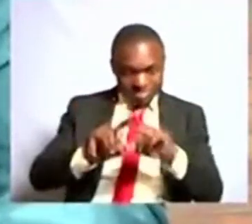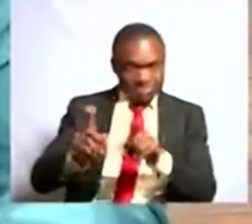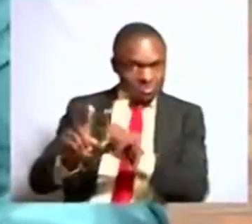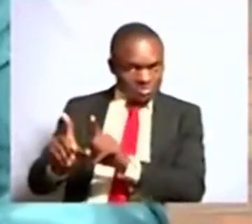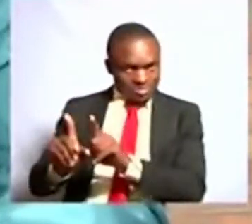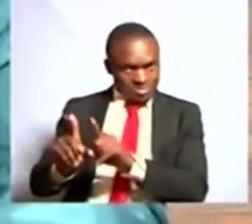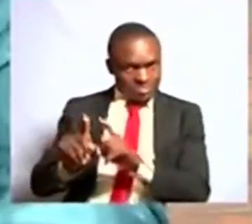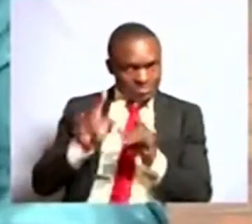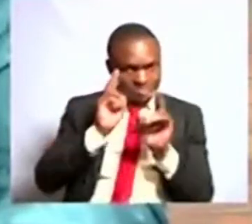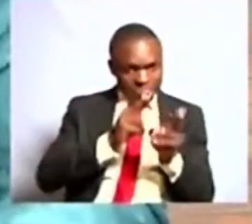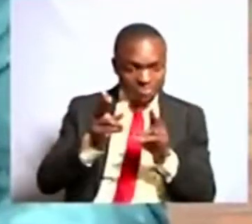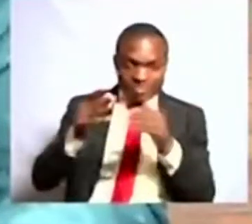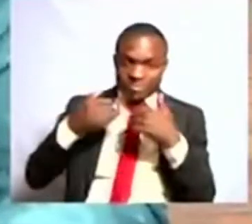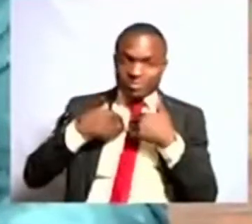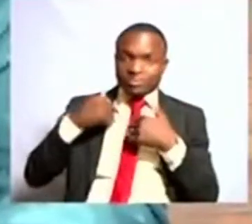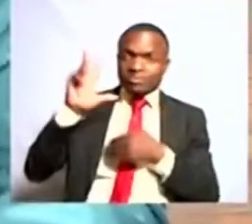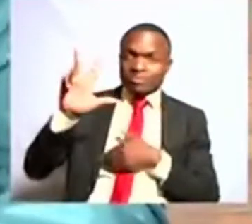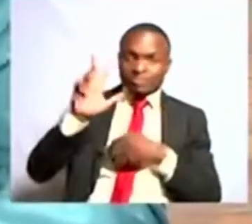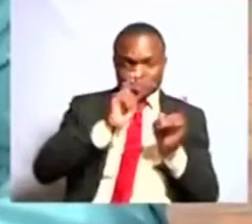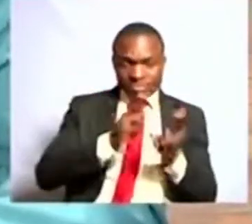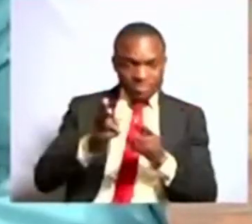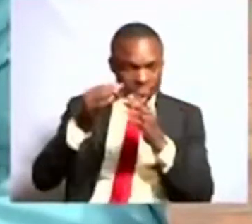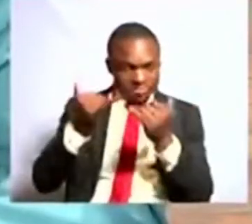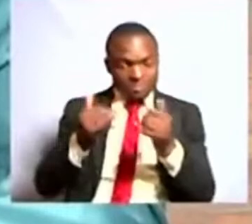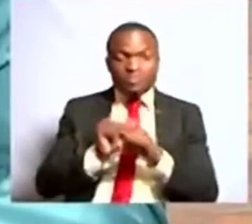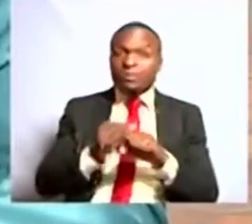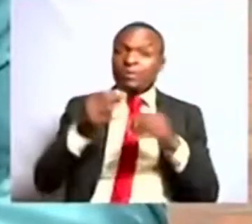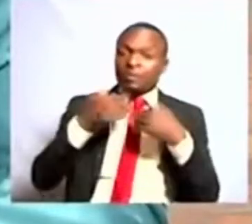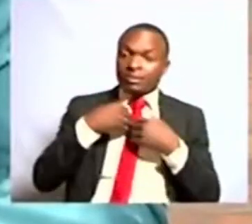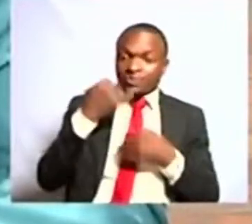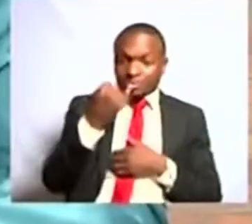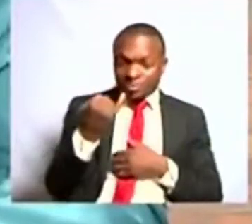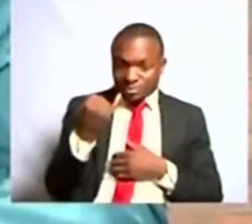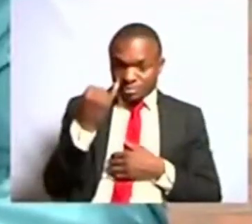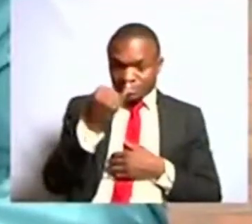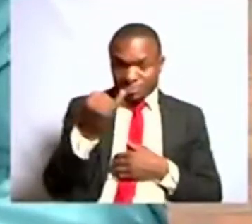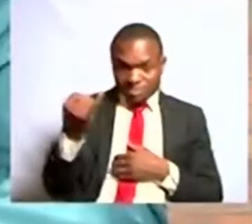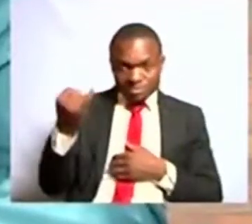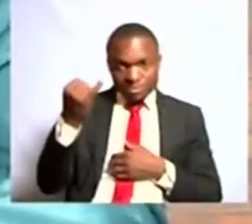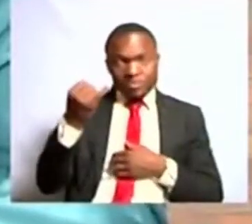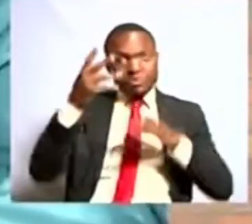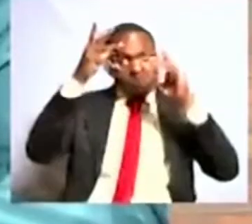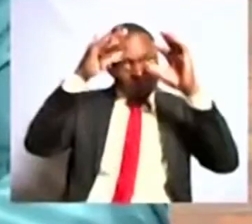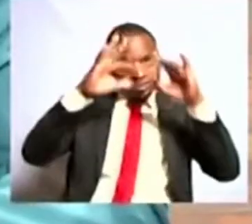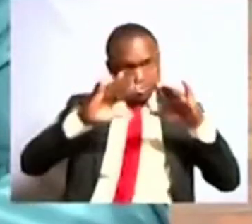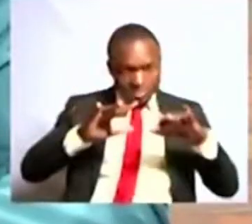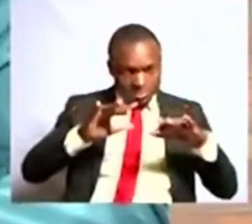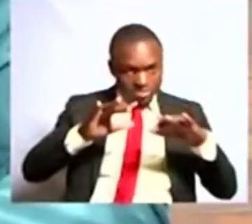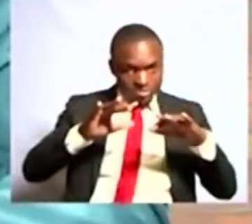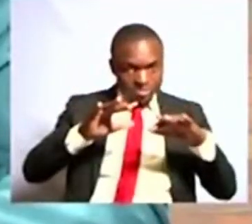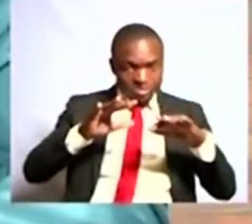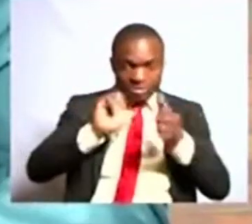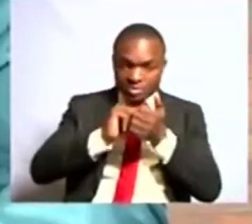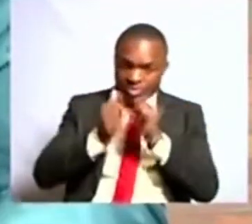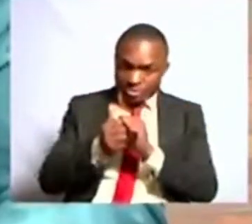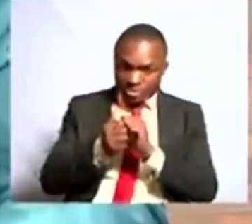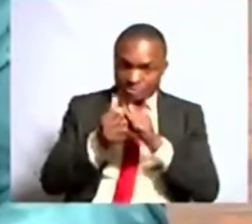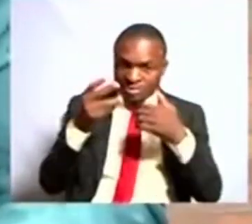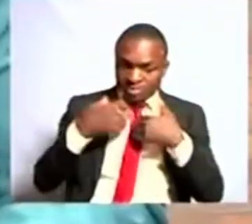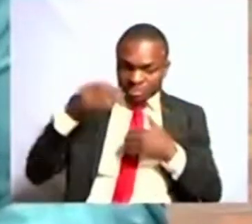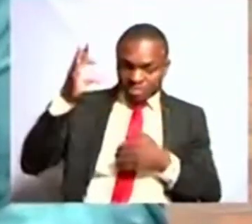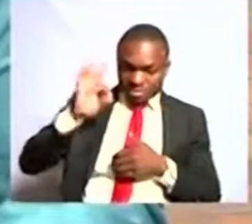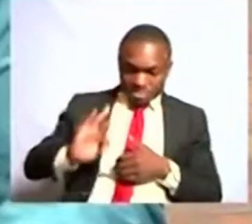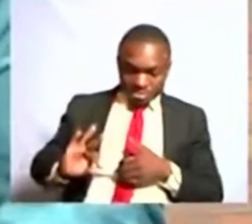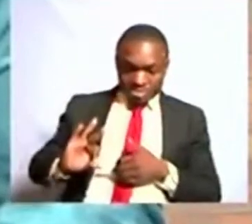we have got 3 responses now. We have the issue of rainfall pattern, then we have beneficiaries being